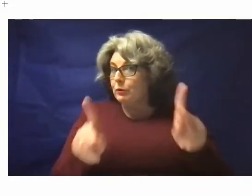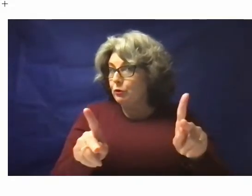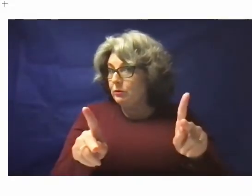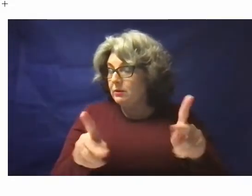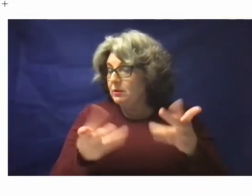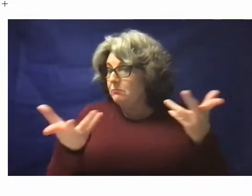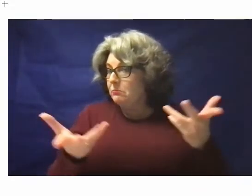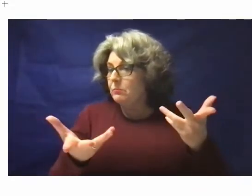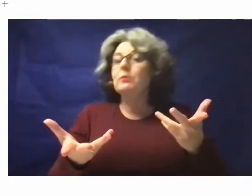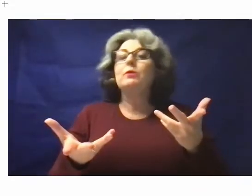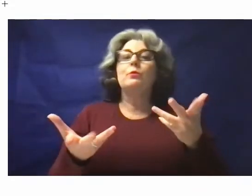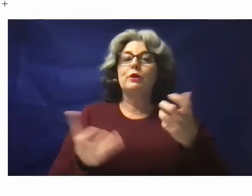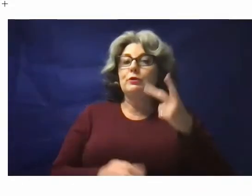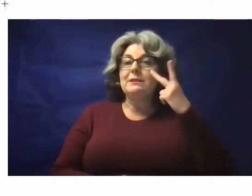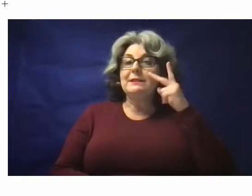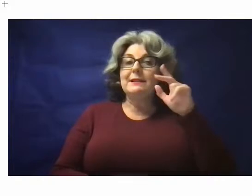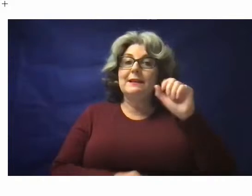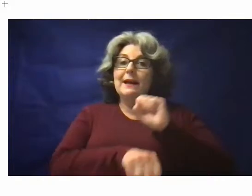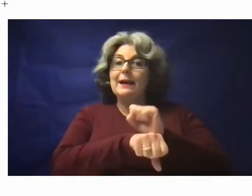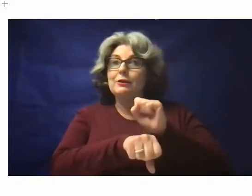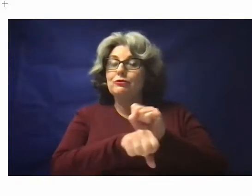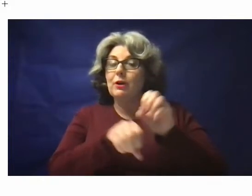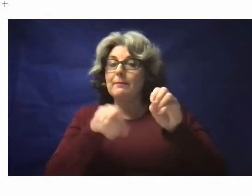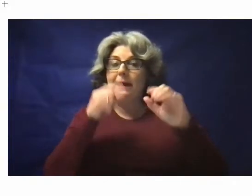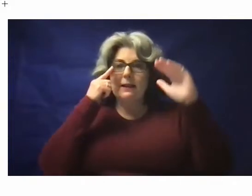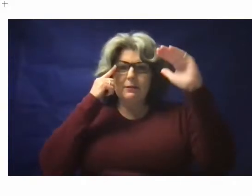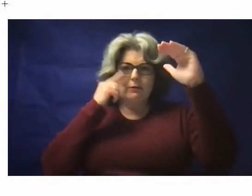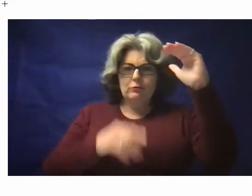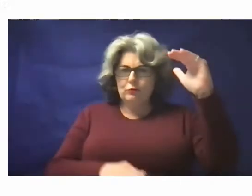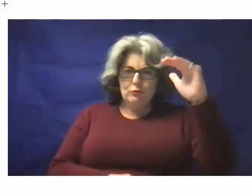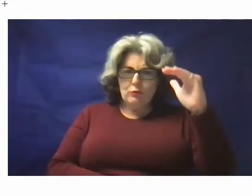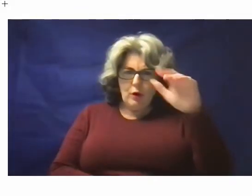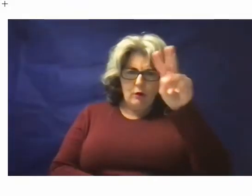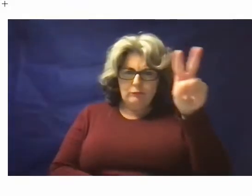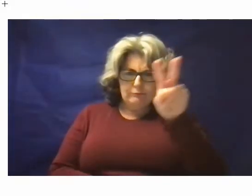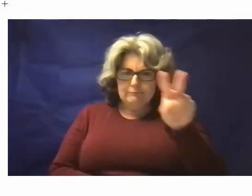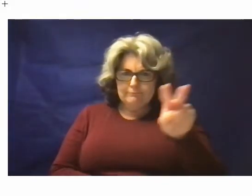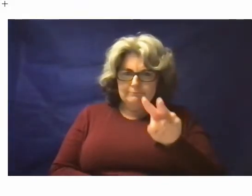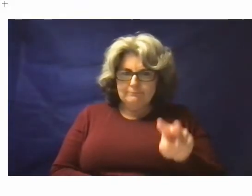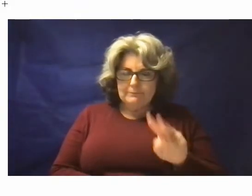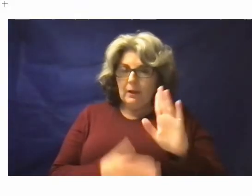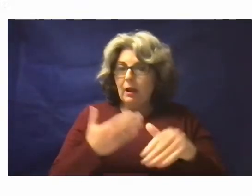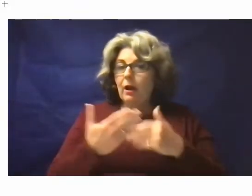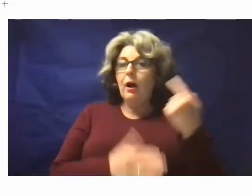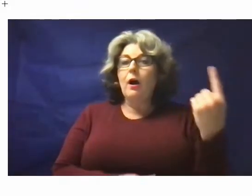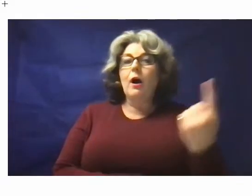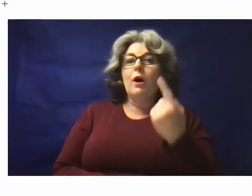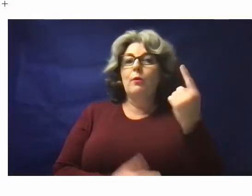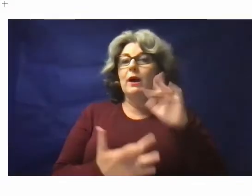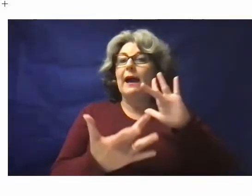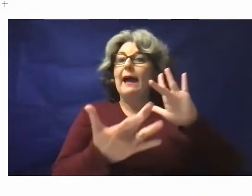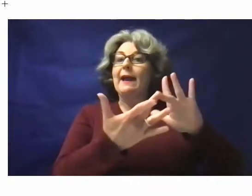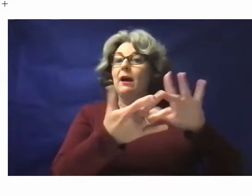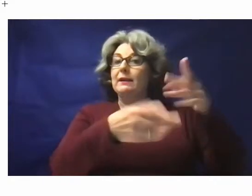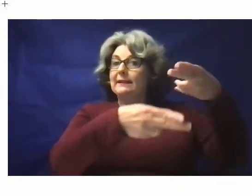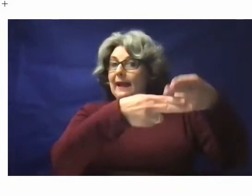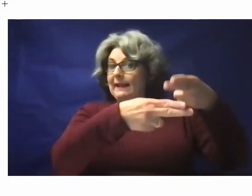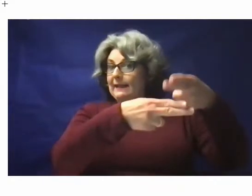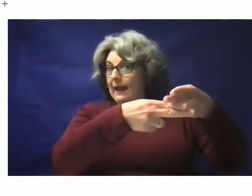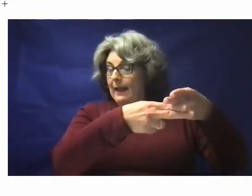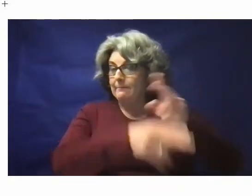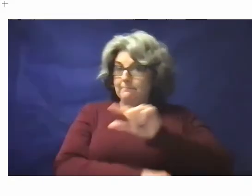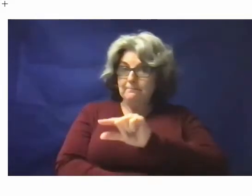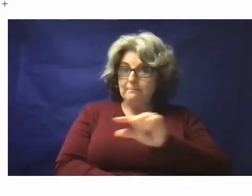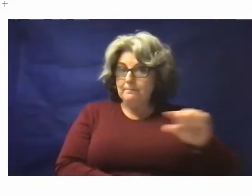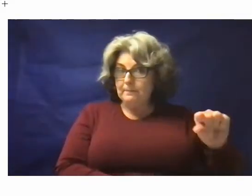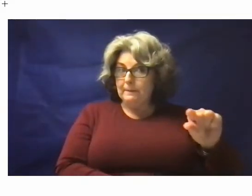a job ad. When you scroll down to the bottom of that page, there always will be a contact name provided. And that's going to be a